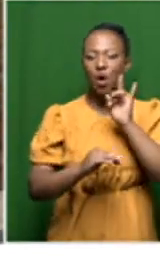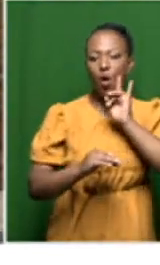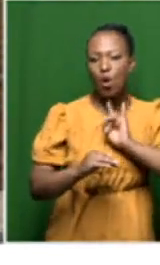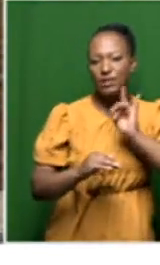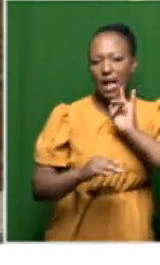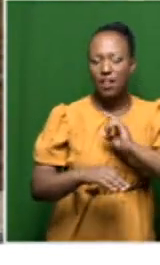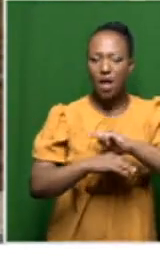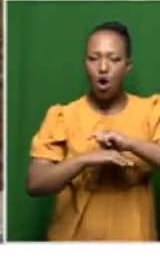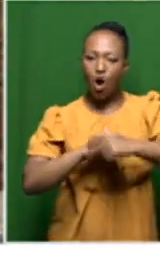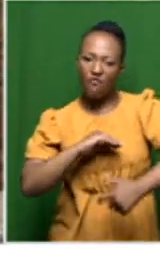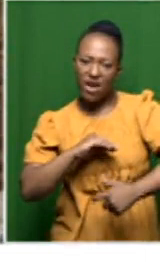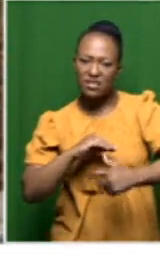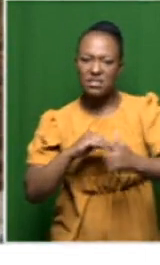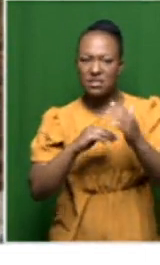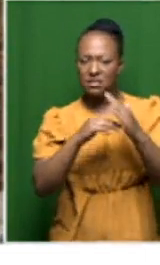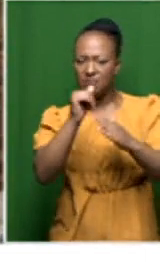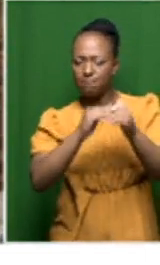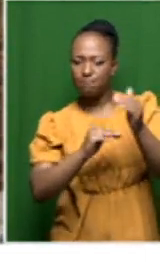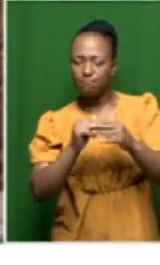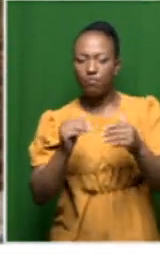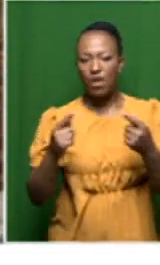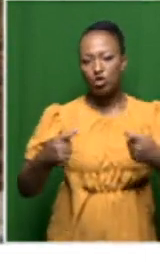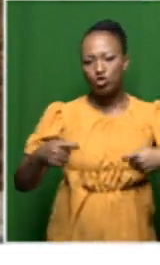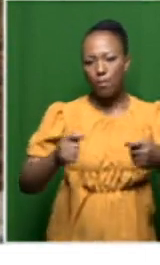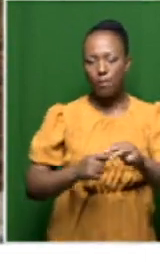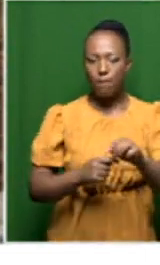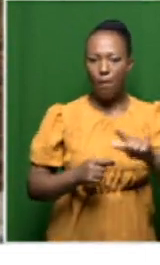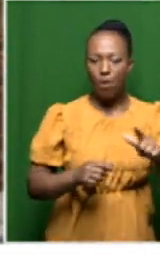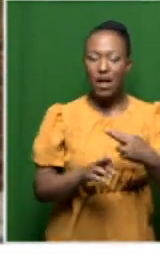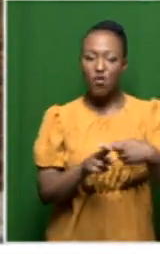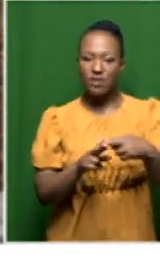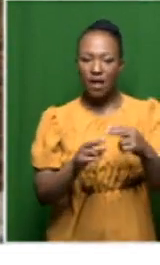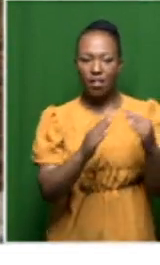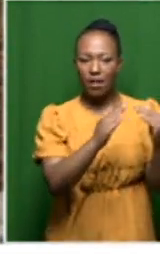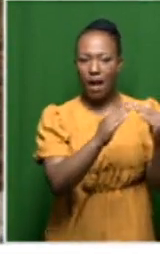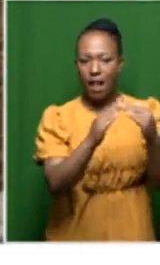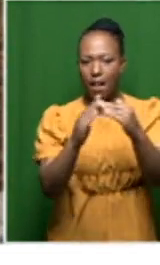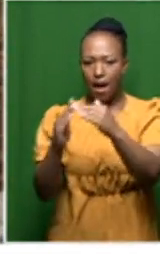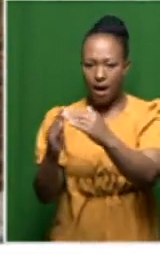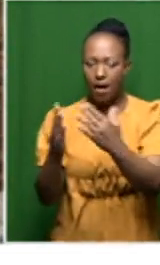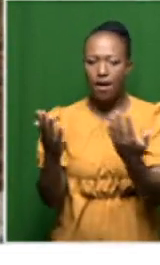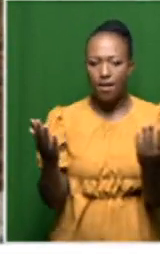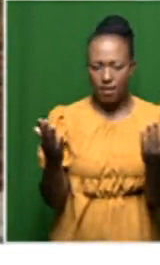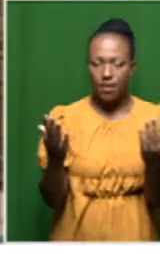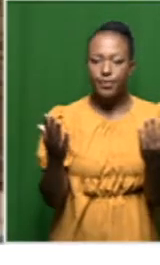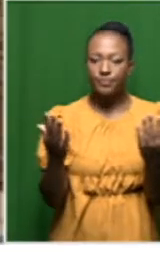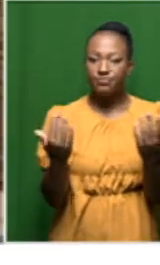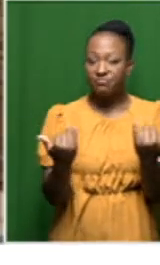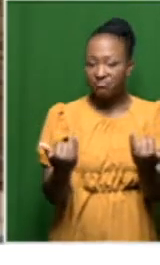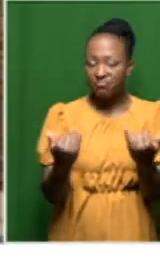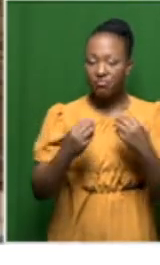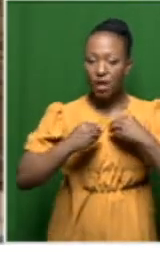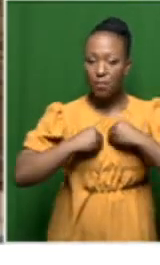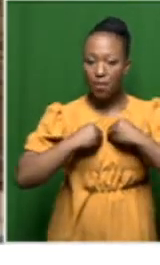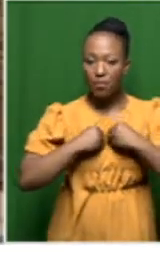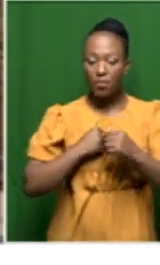facilities, a shopping mall, residential units, and a golf course. Now, a property now that is